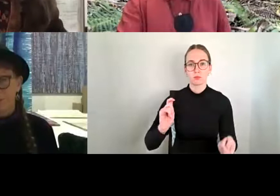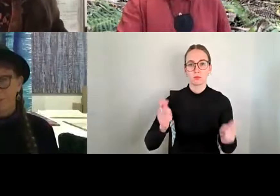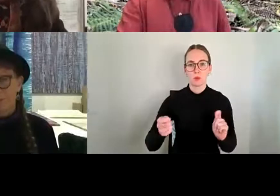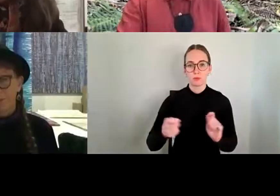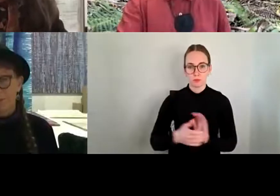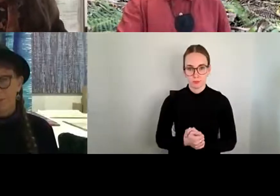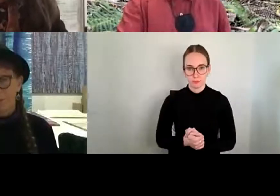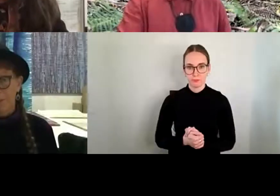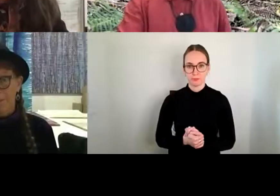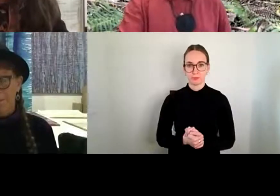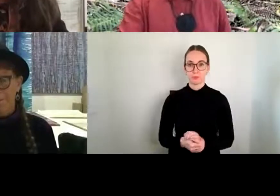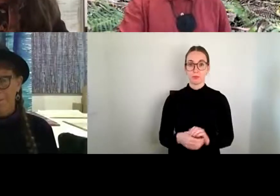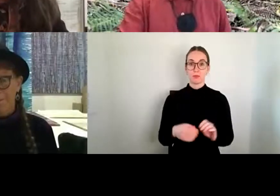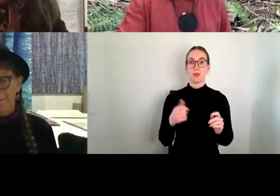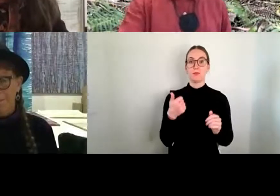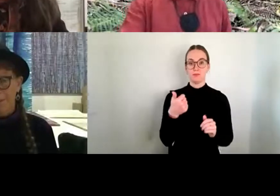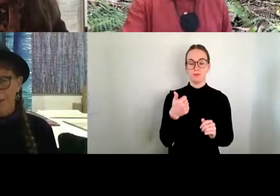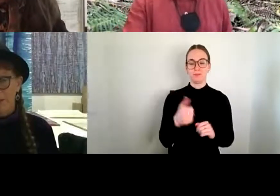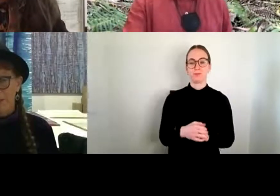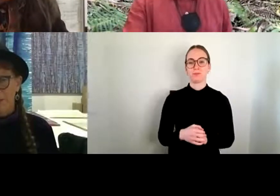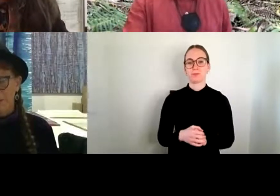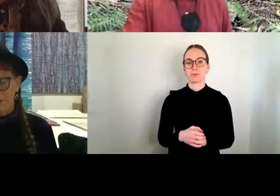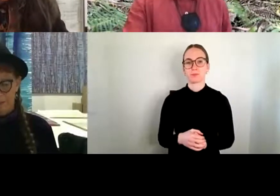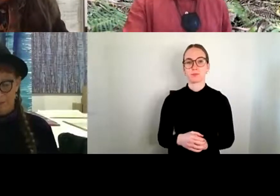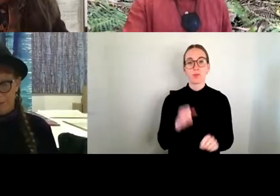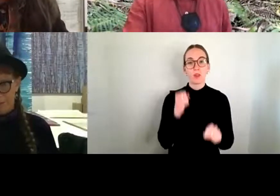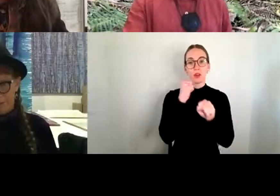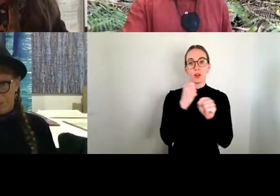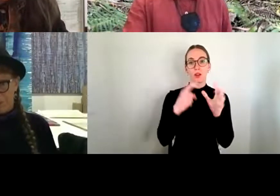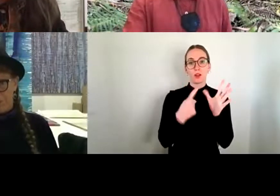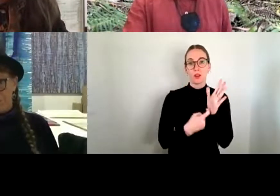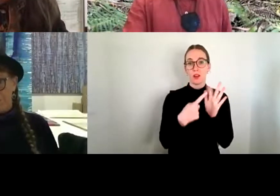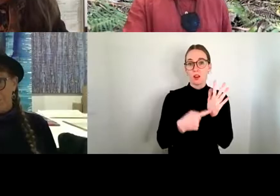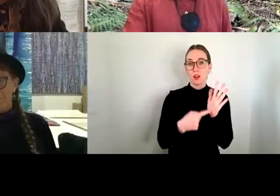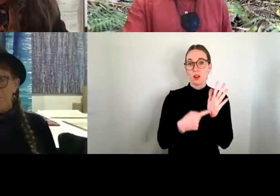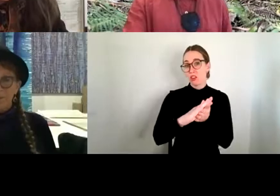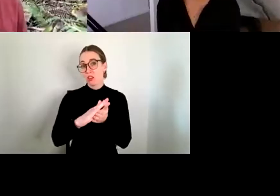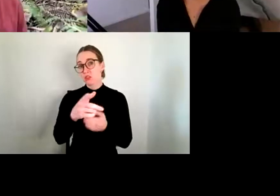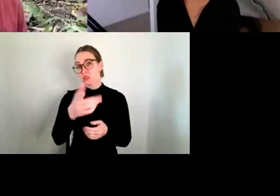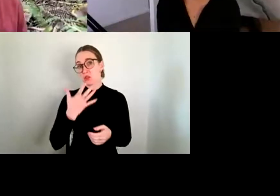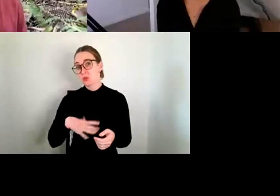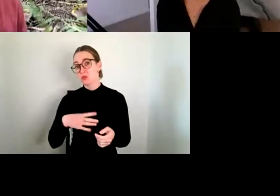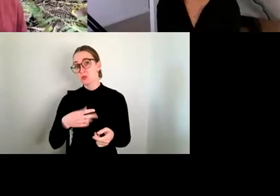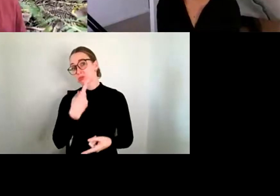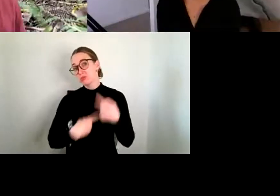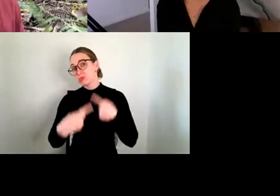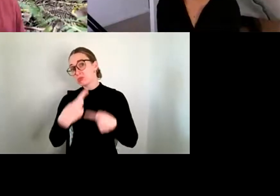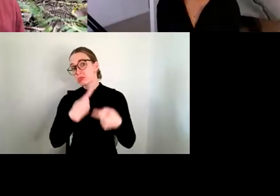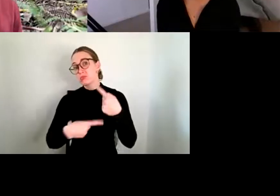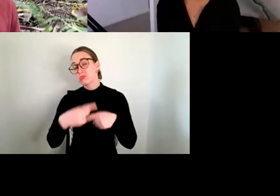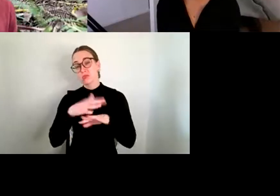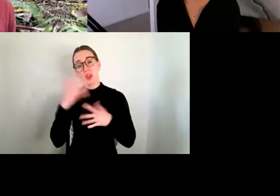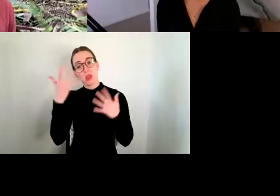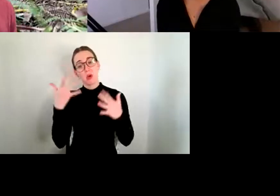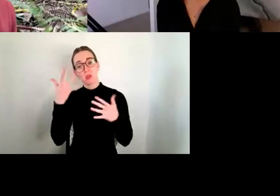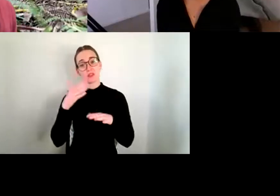Gareth, do you want to share any thoughts around the idea of slowness as a